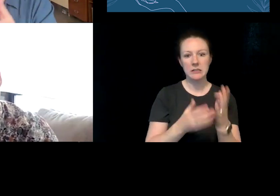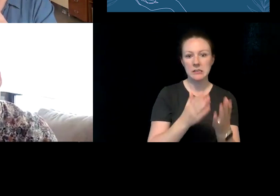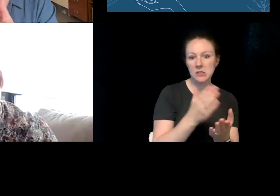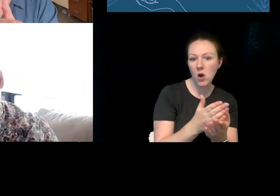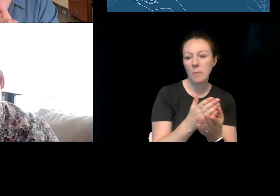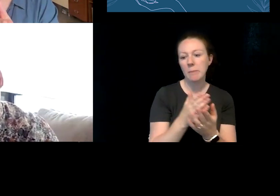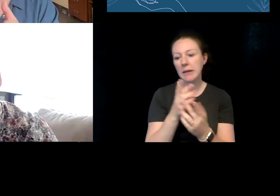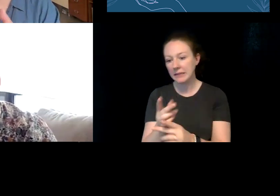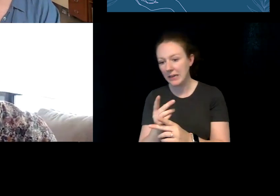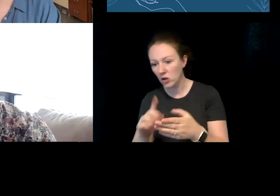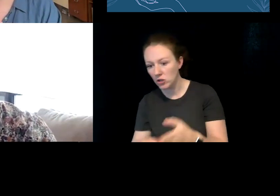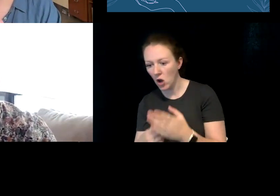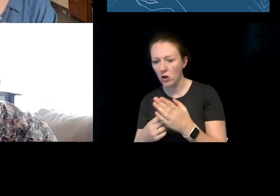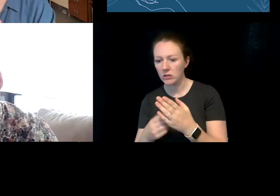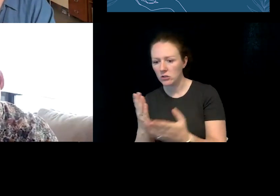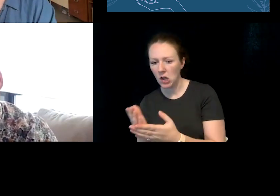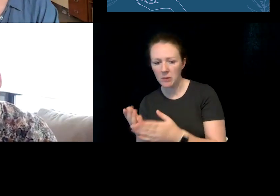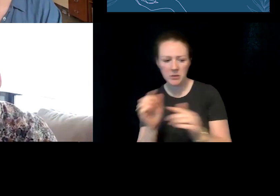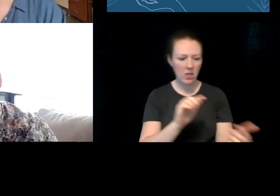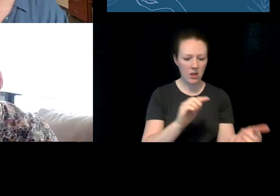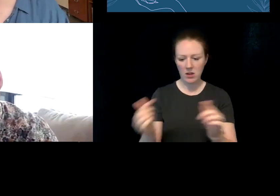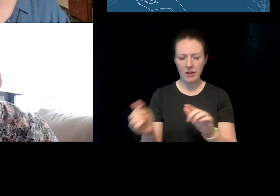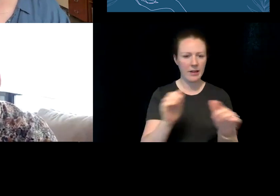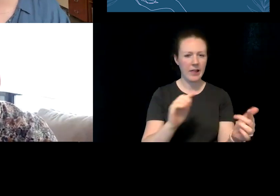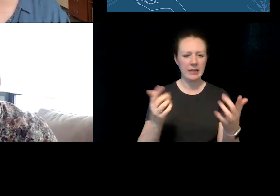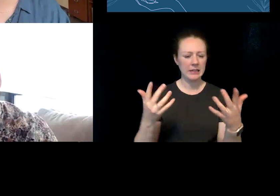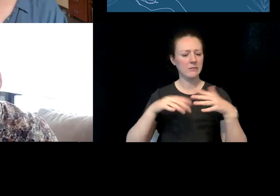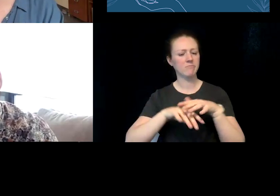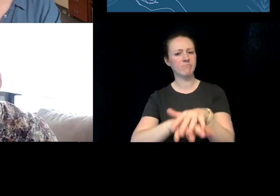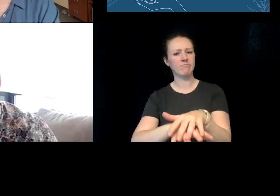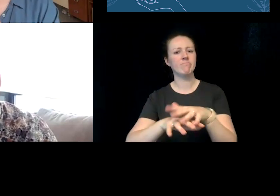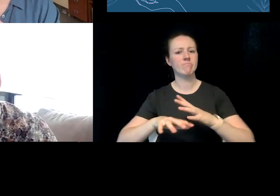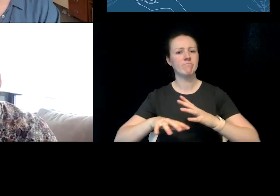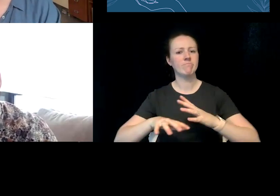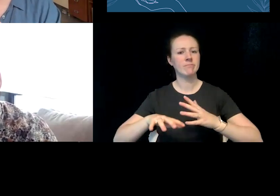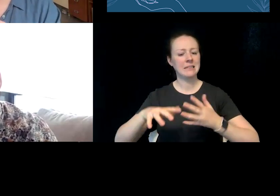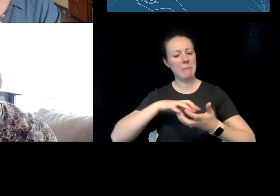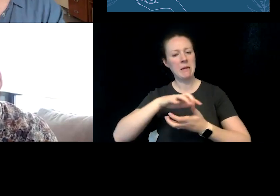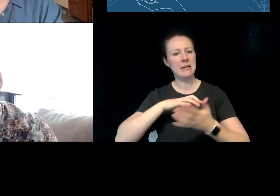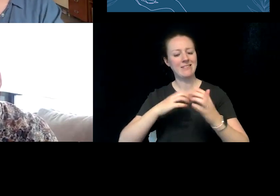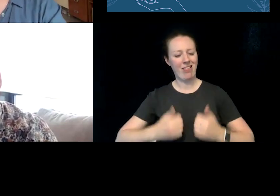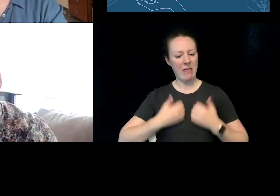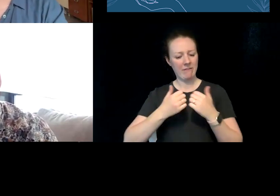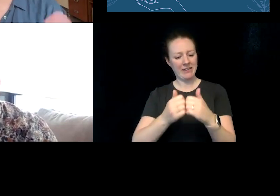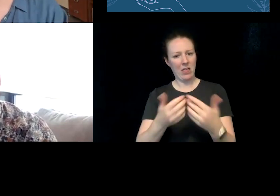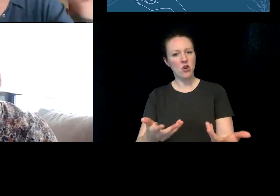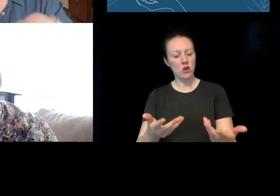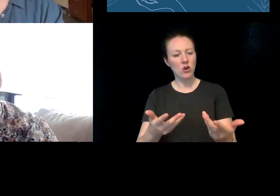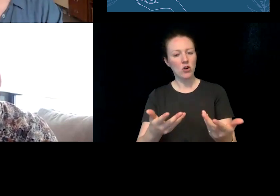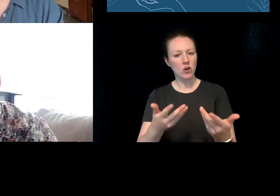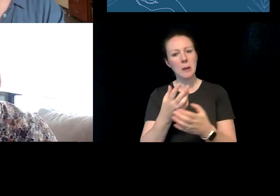stops and the caretaking begins, like they're kind of living together. And I think this conversation is revealing that they are kind